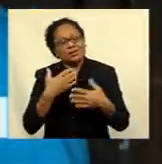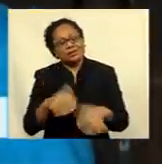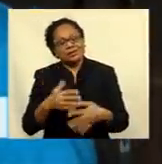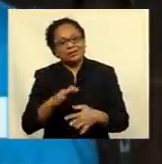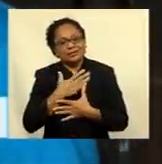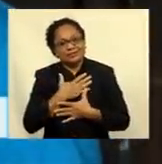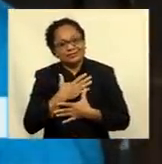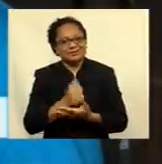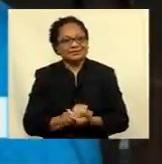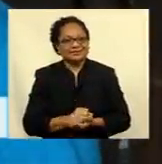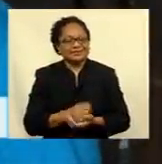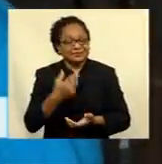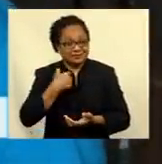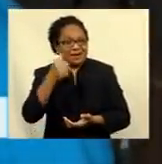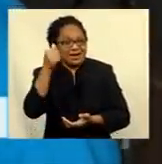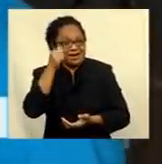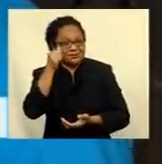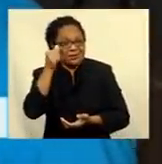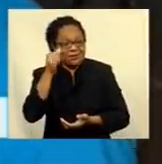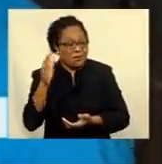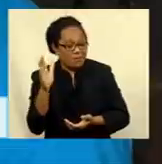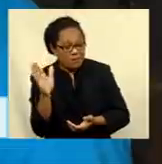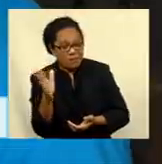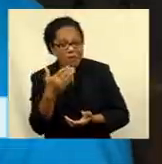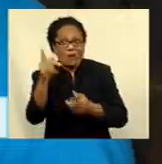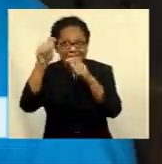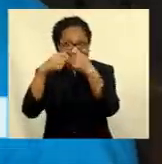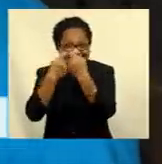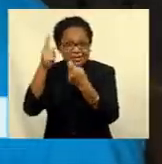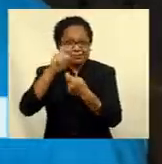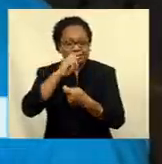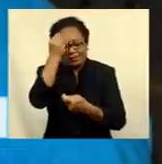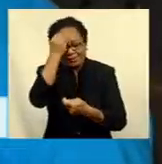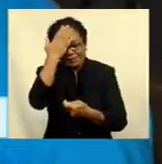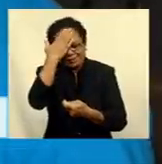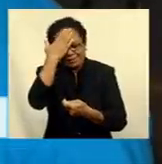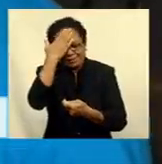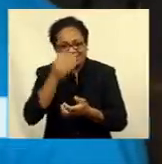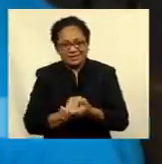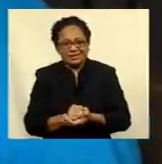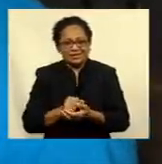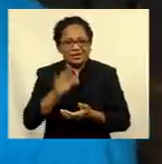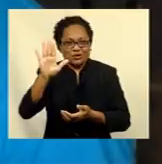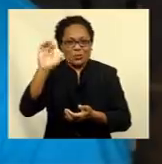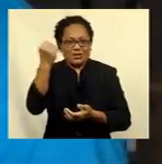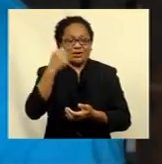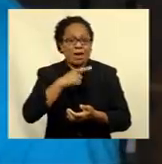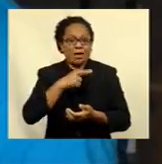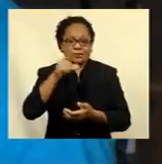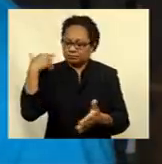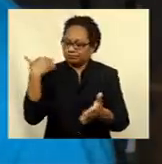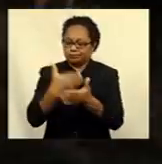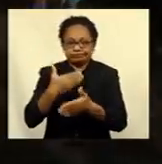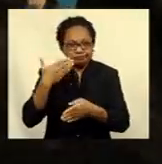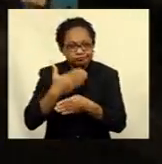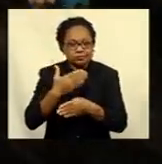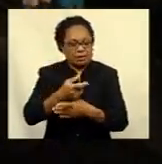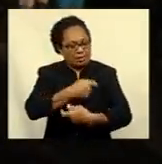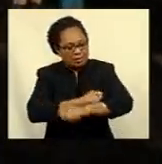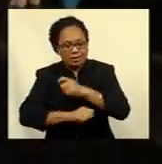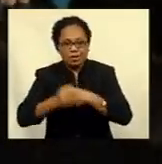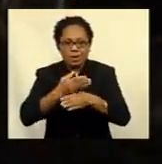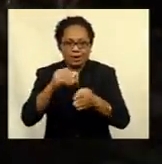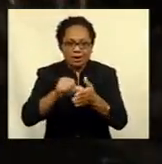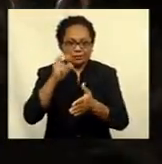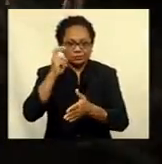I know that the win will be memorable for all the players as they have tirelessly worked hard during the preparation stages. Meanwhile,